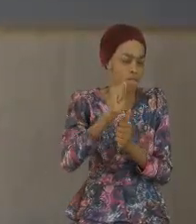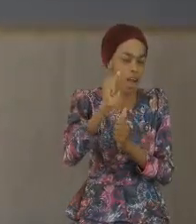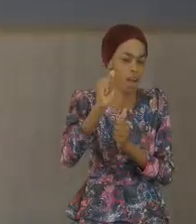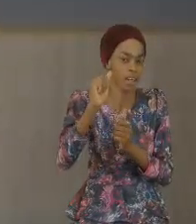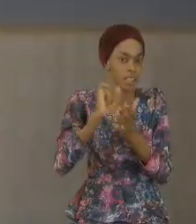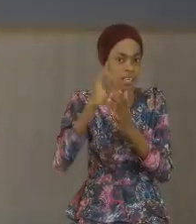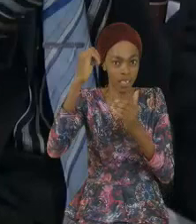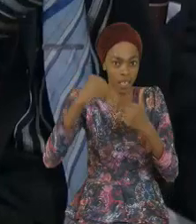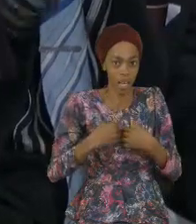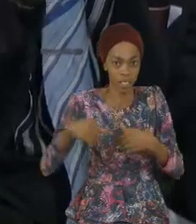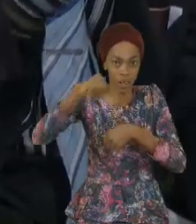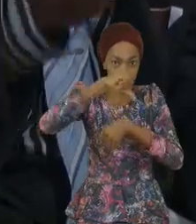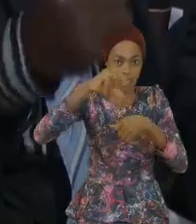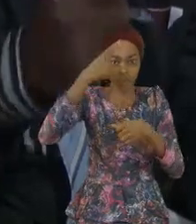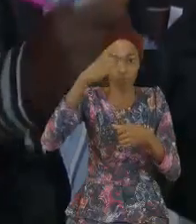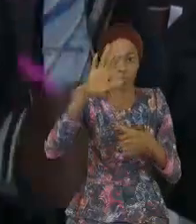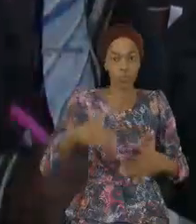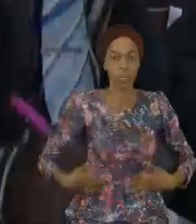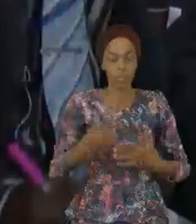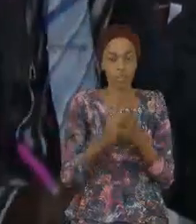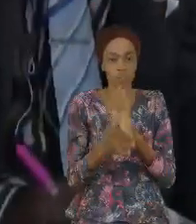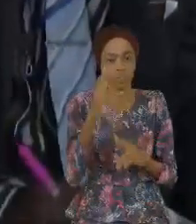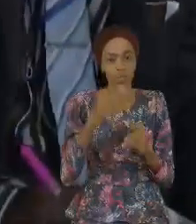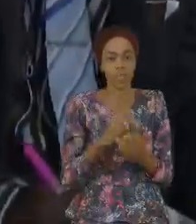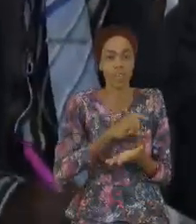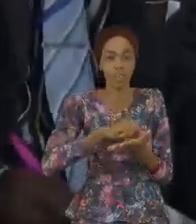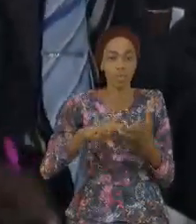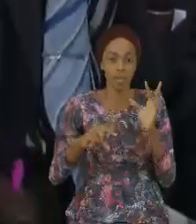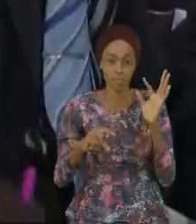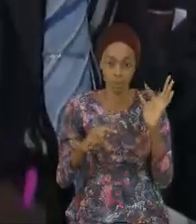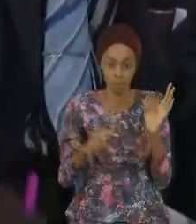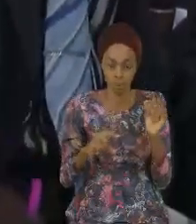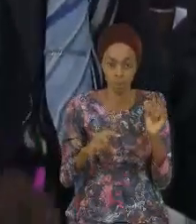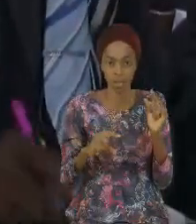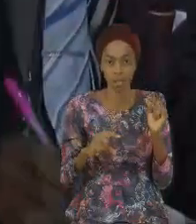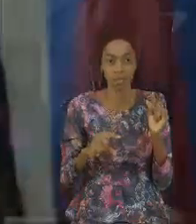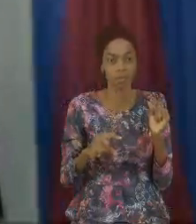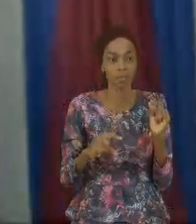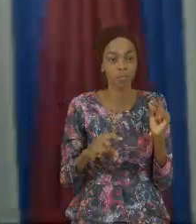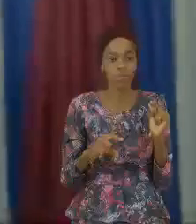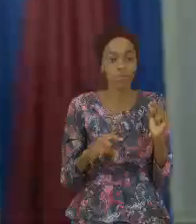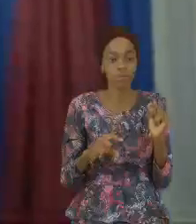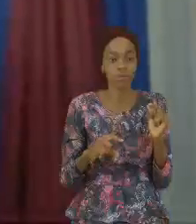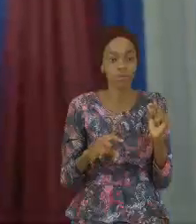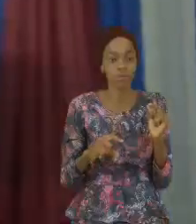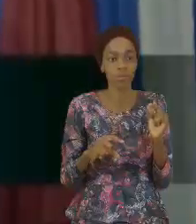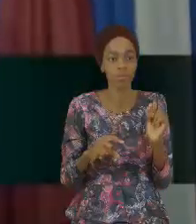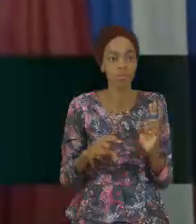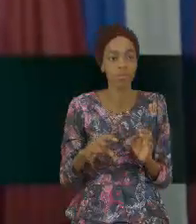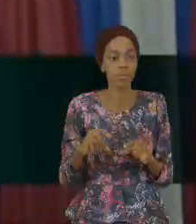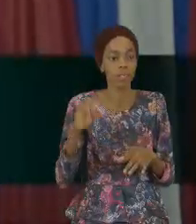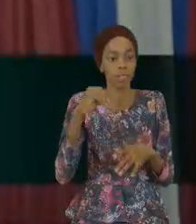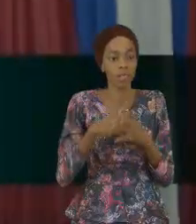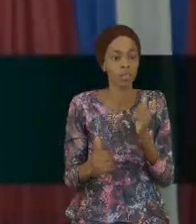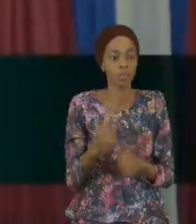for your life. We're looking at verse 20 there. In verse 20, it says, in which time,